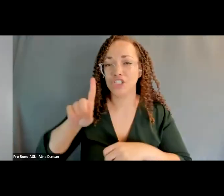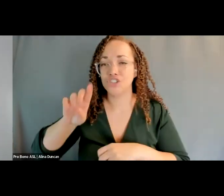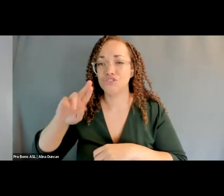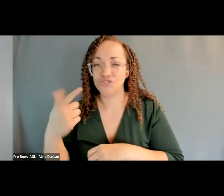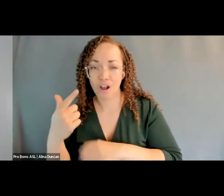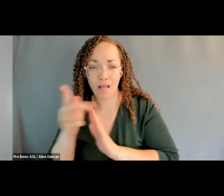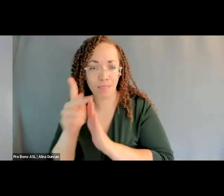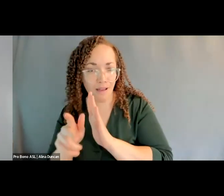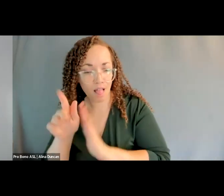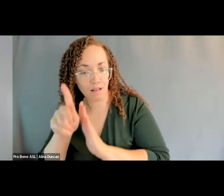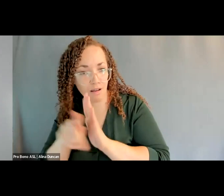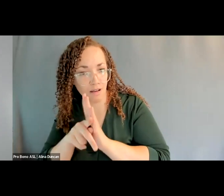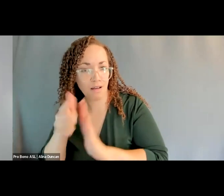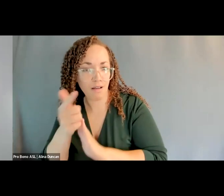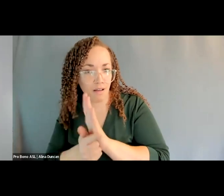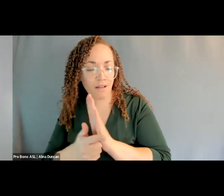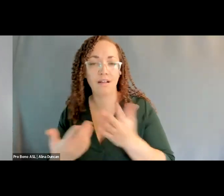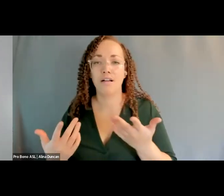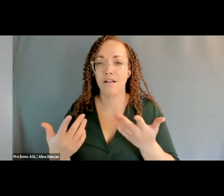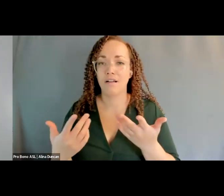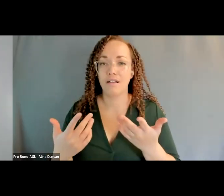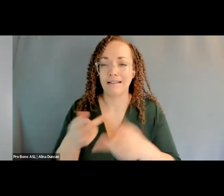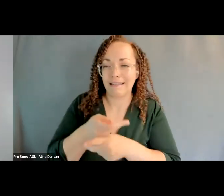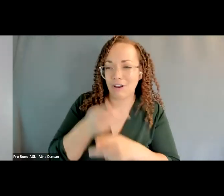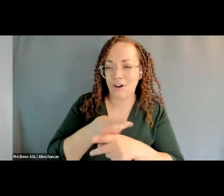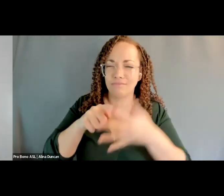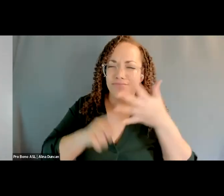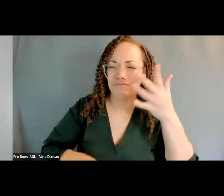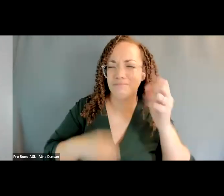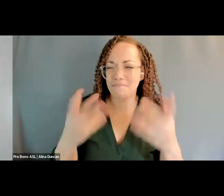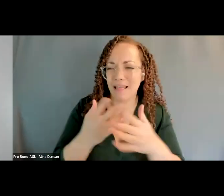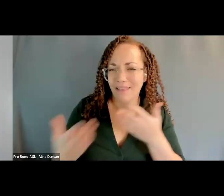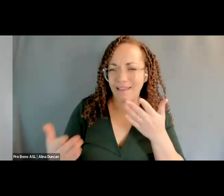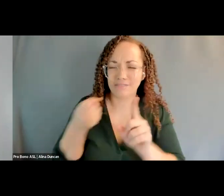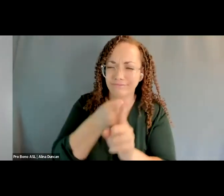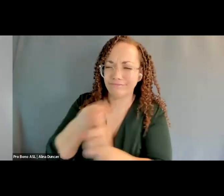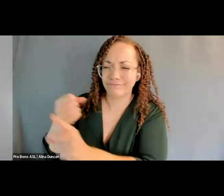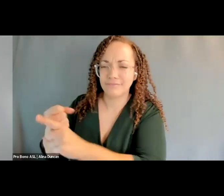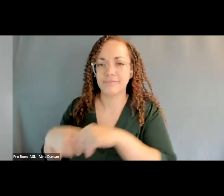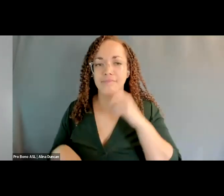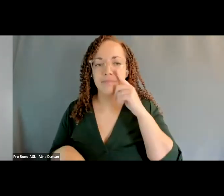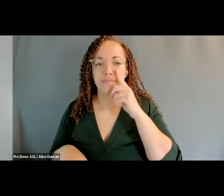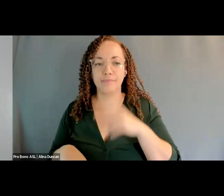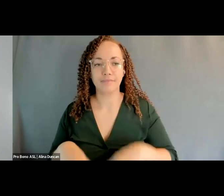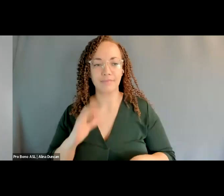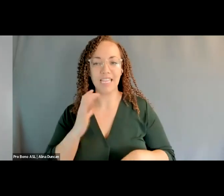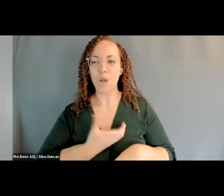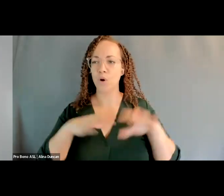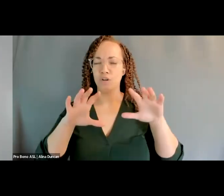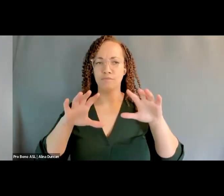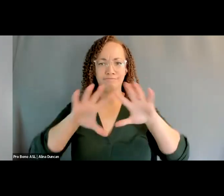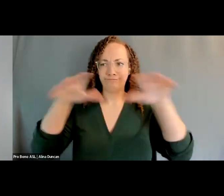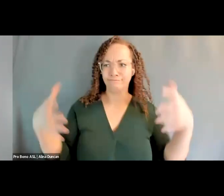healthcare. And I ask all of us here today to question why our collective instinct in the US is to disappear people